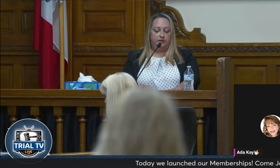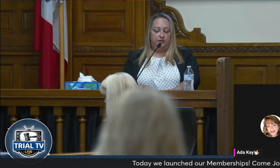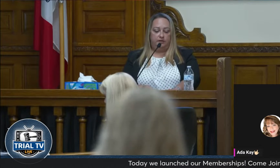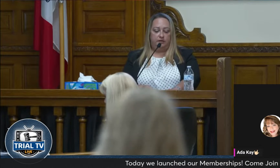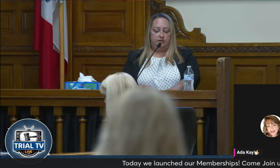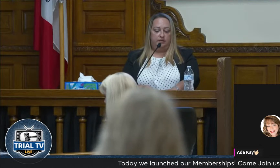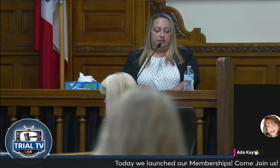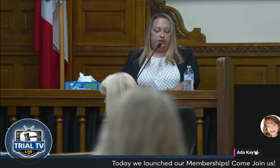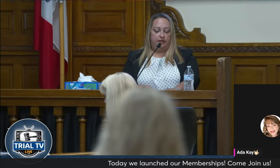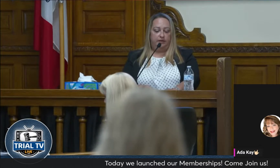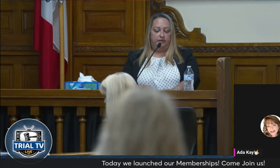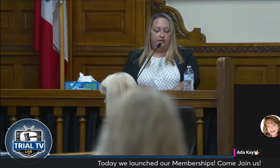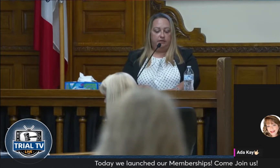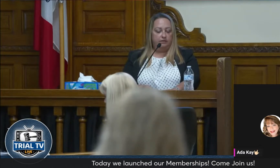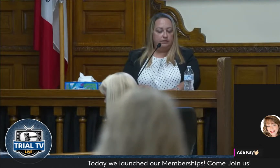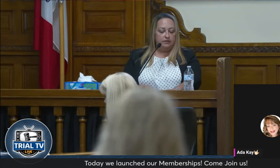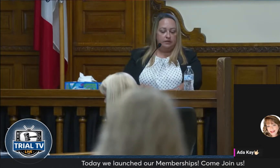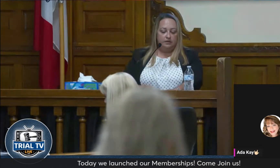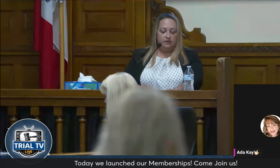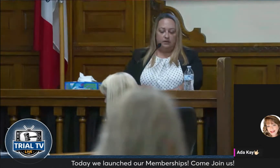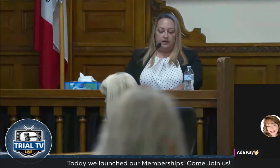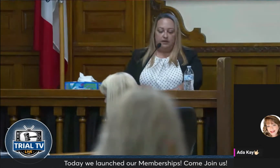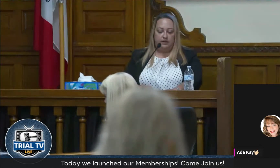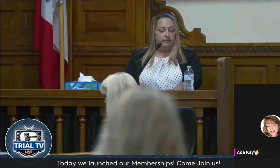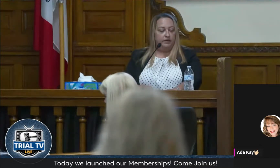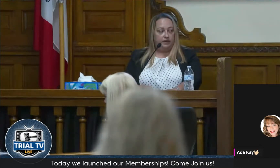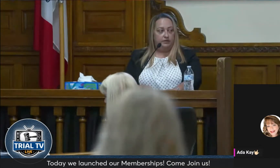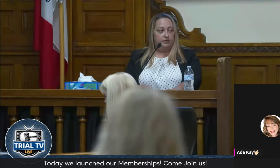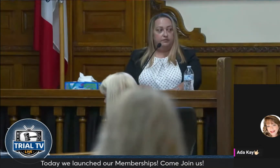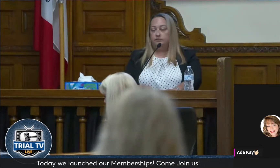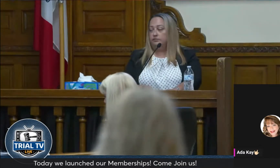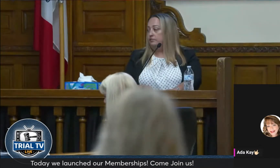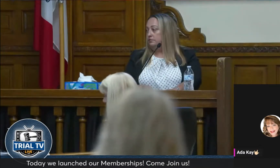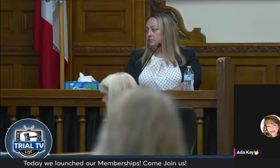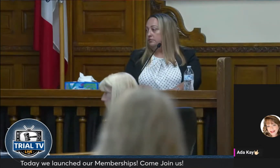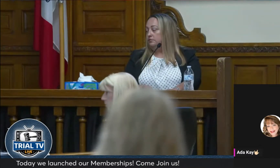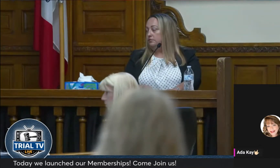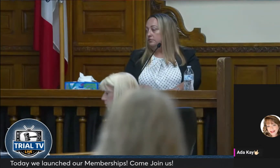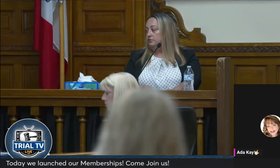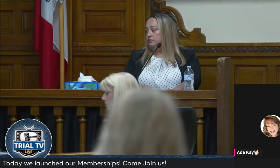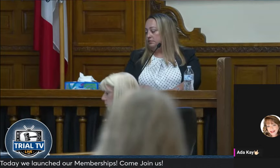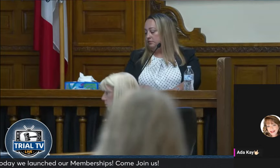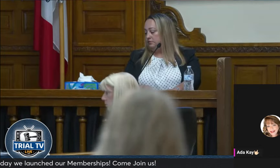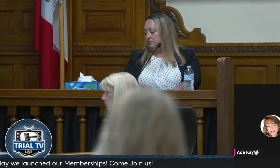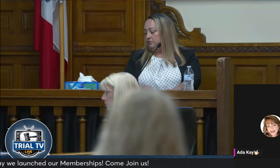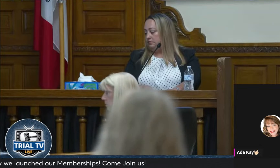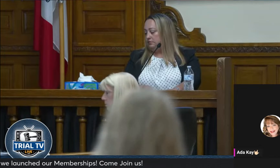of blood on blade and head of the hatchet.